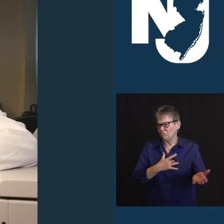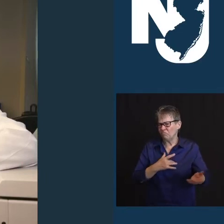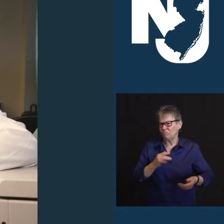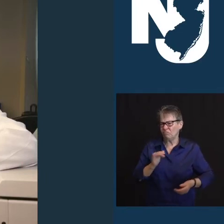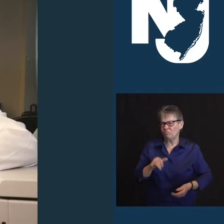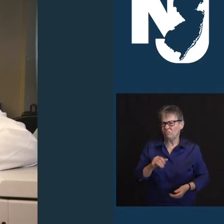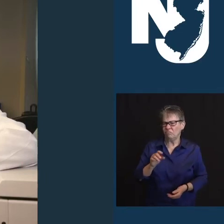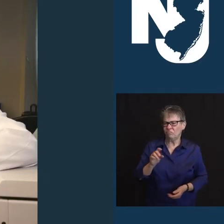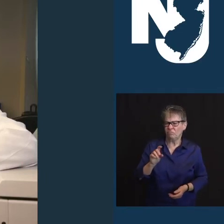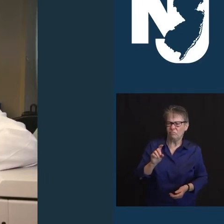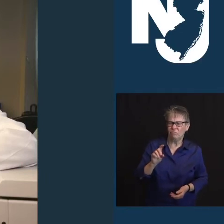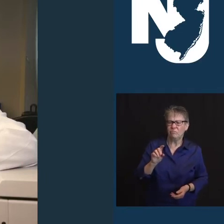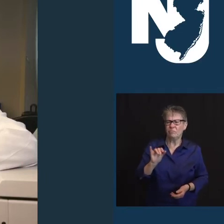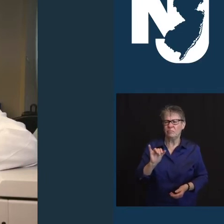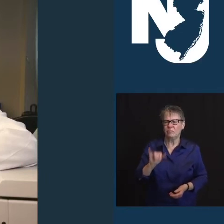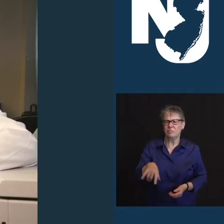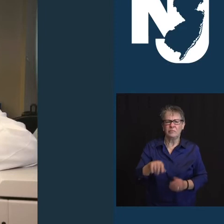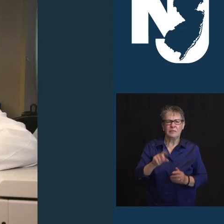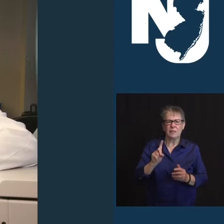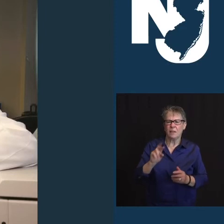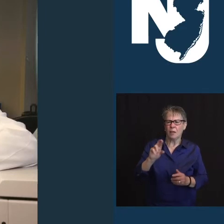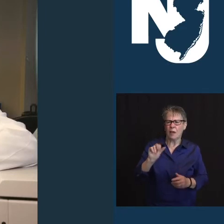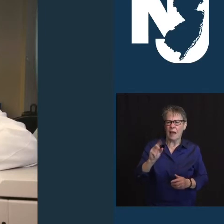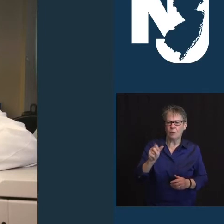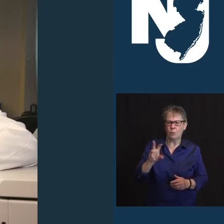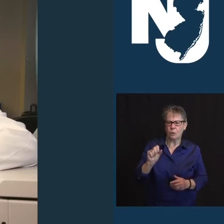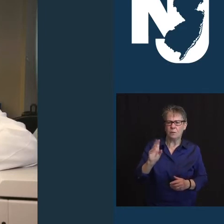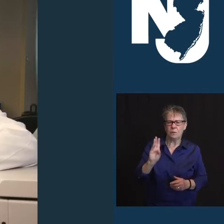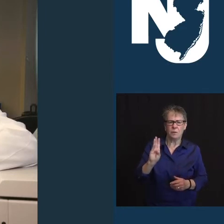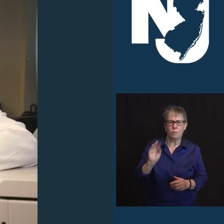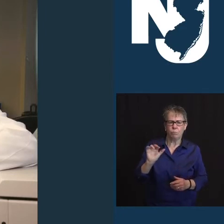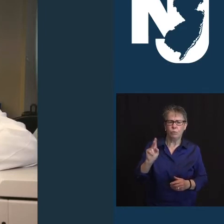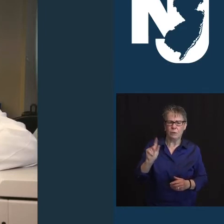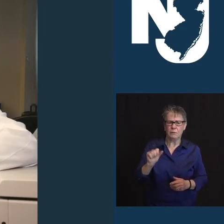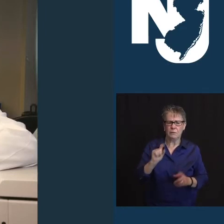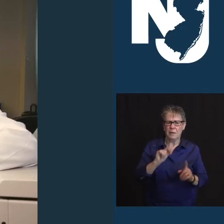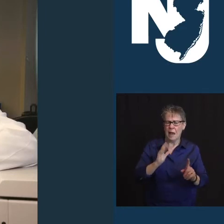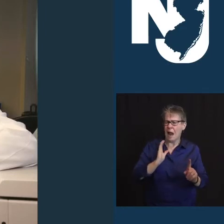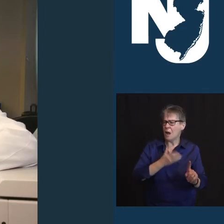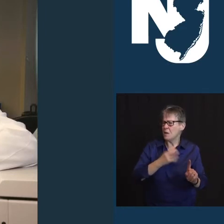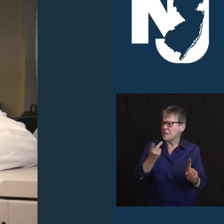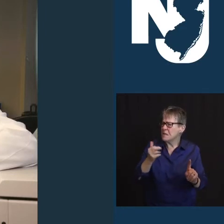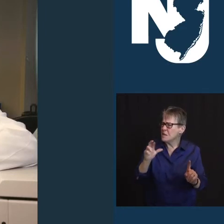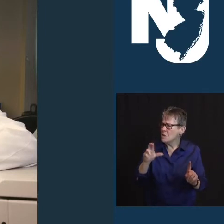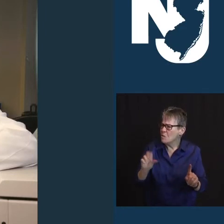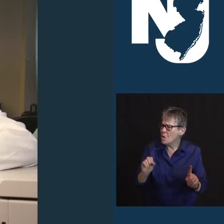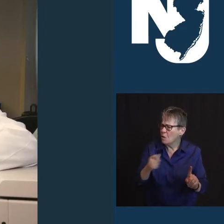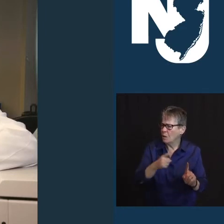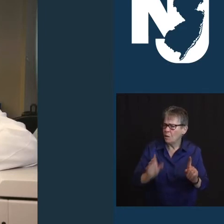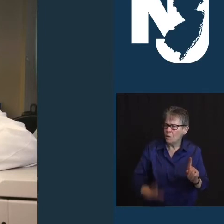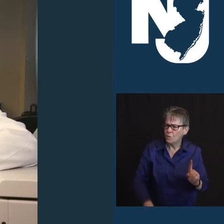state's unsung heroes, that guy, Dr. Andrew Brooks. Born and raised in New Jersey, Dr. Brooks,